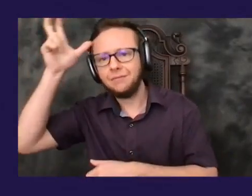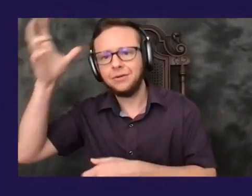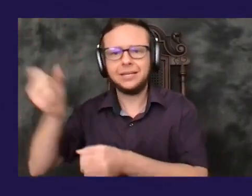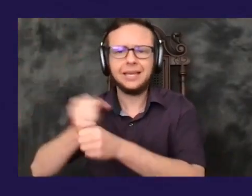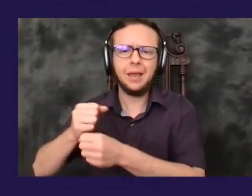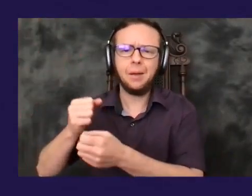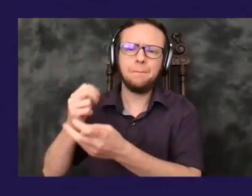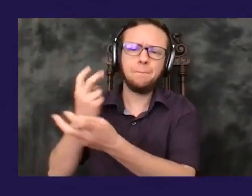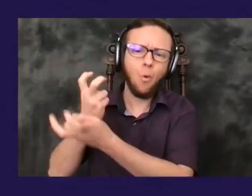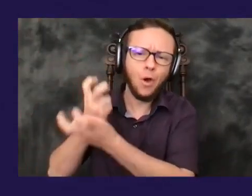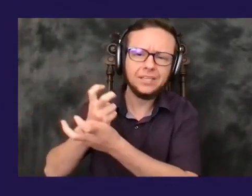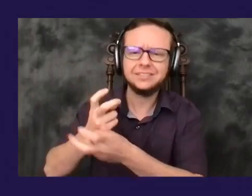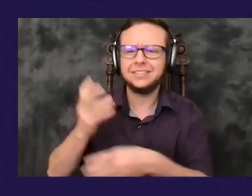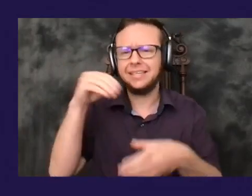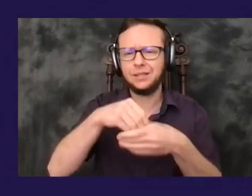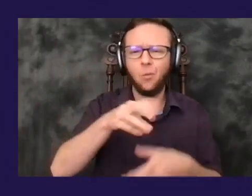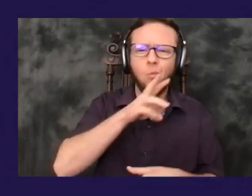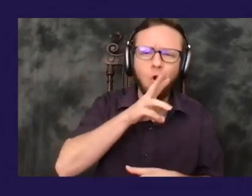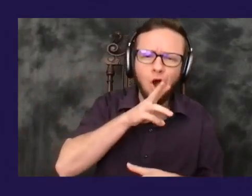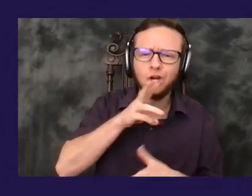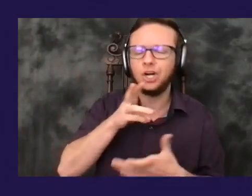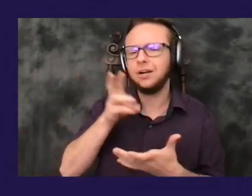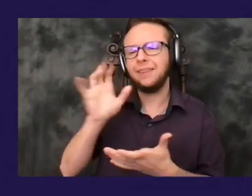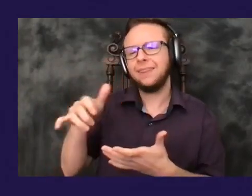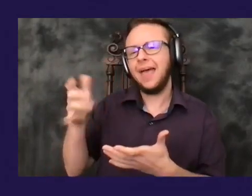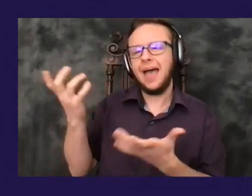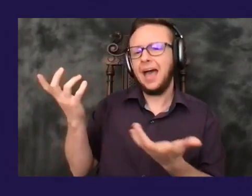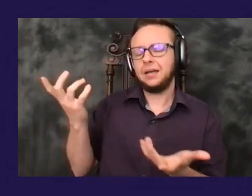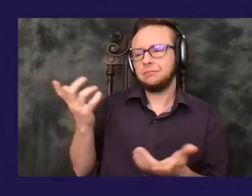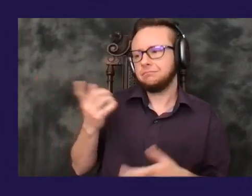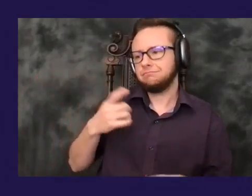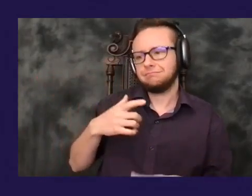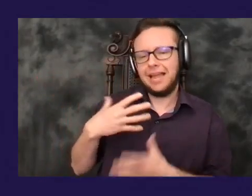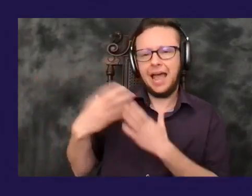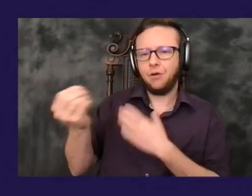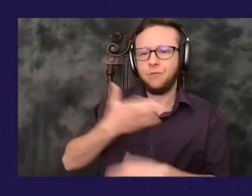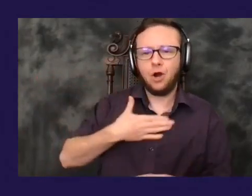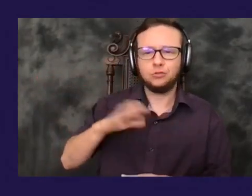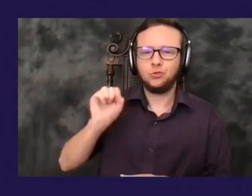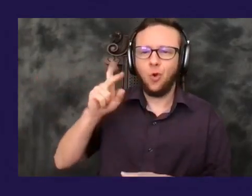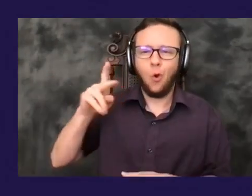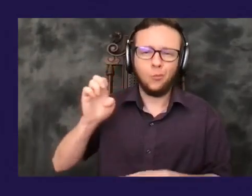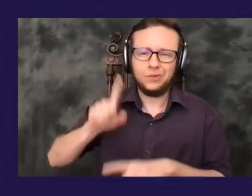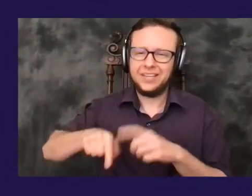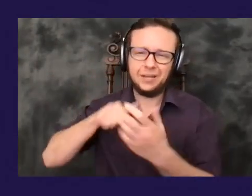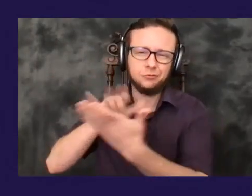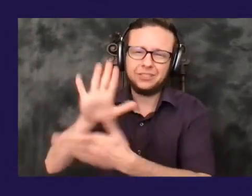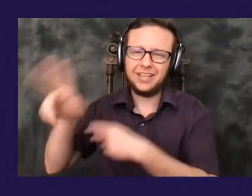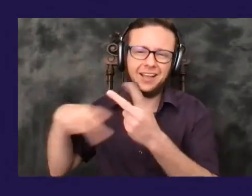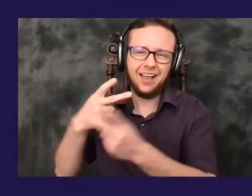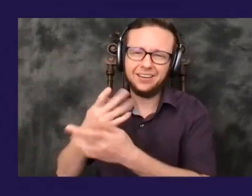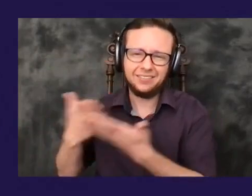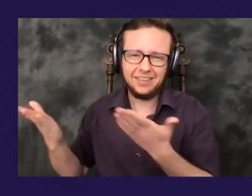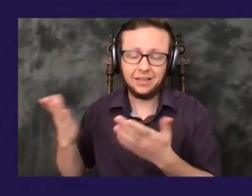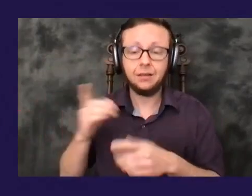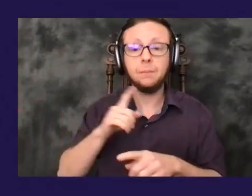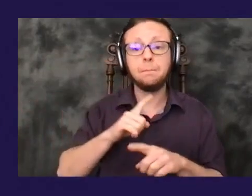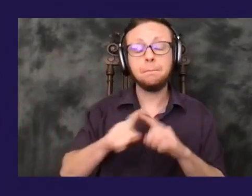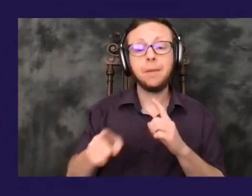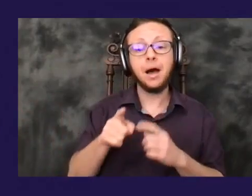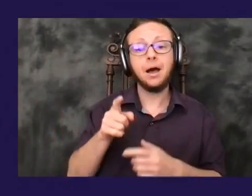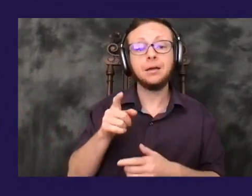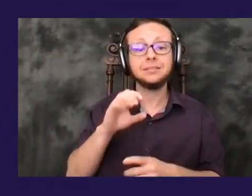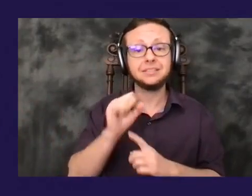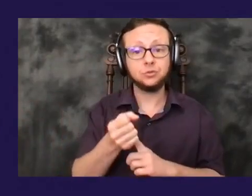That's we can't really do, like, that's outside of our scope enough. But then, in those instances where we think it's going to